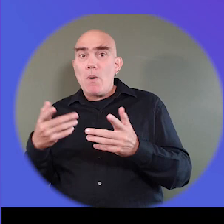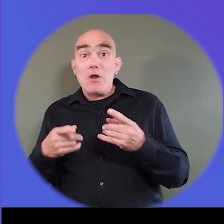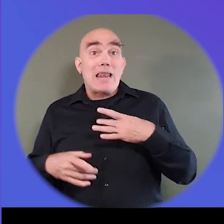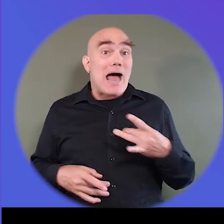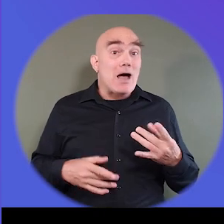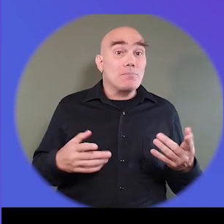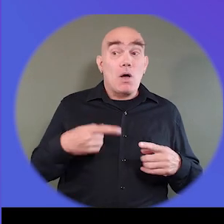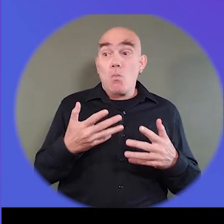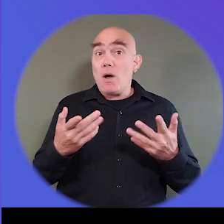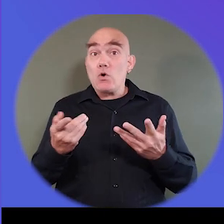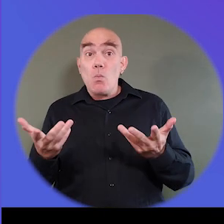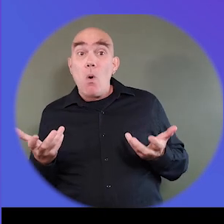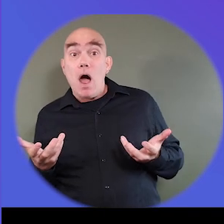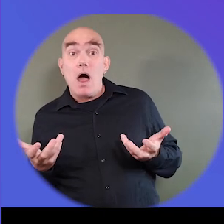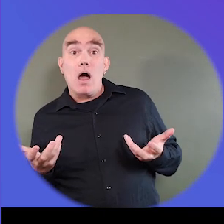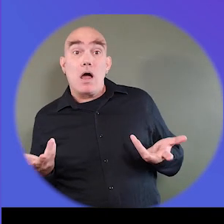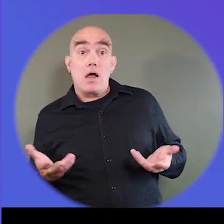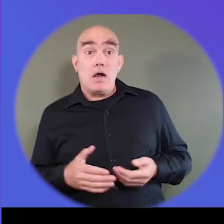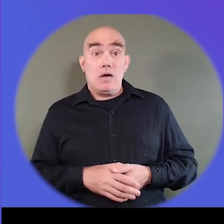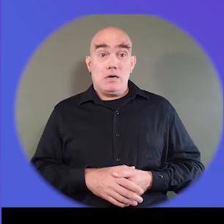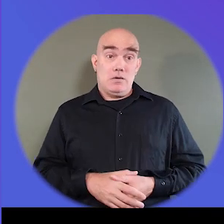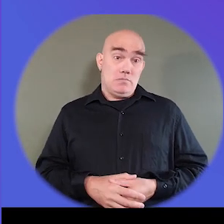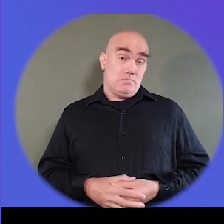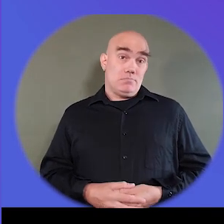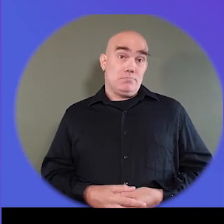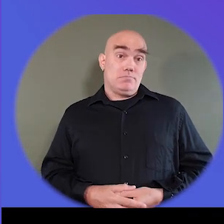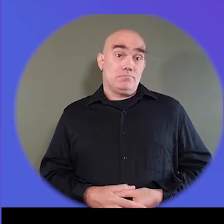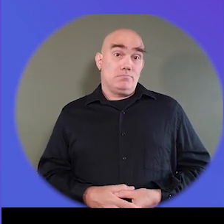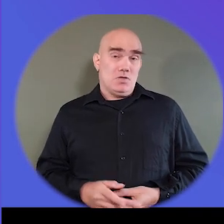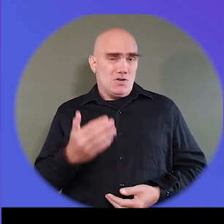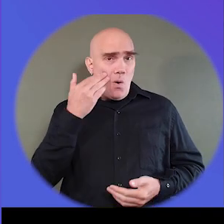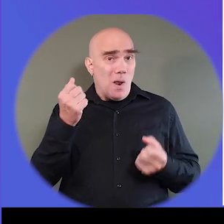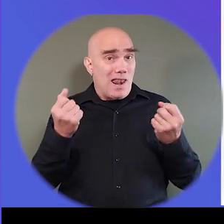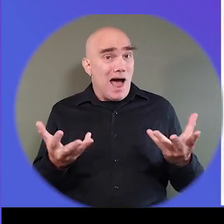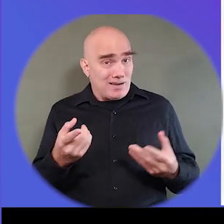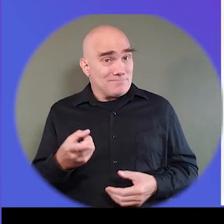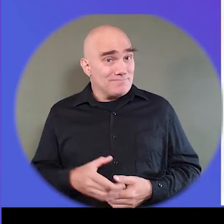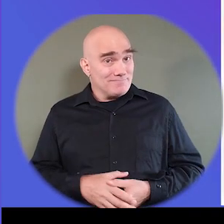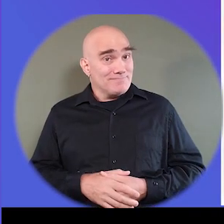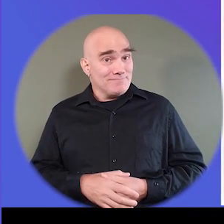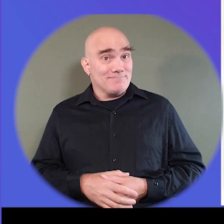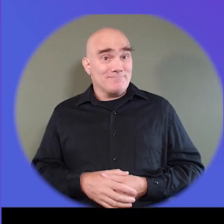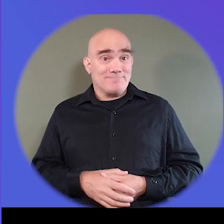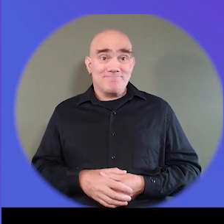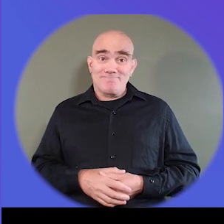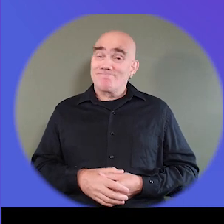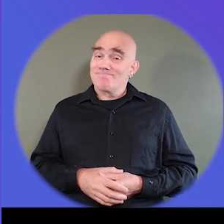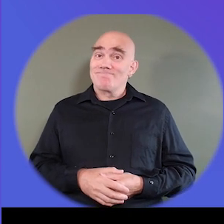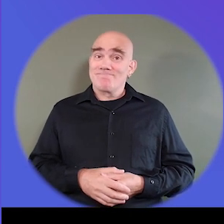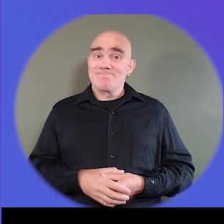about what you like and what you want. You know a lot.